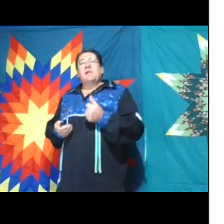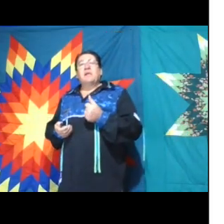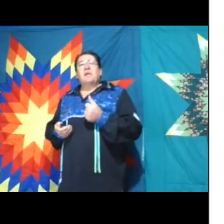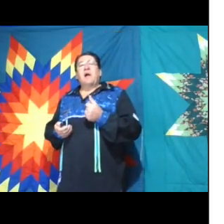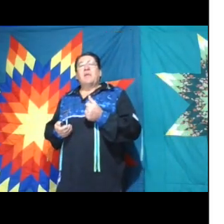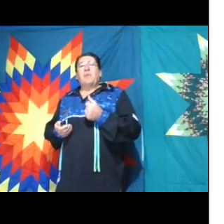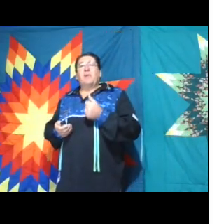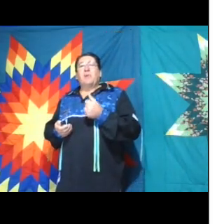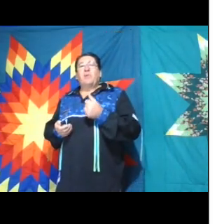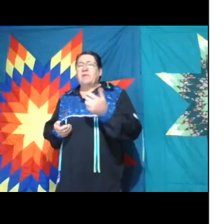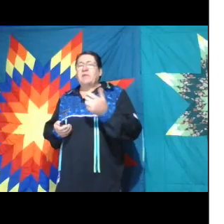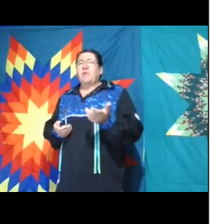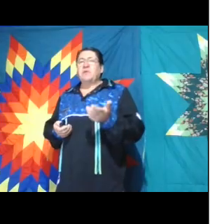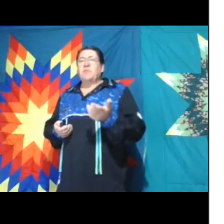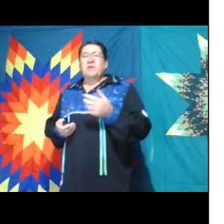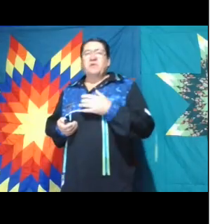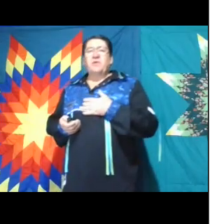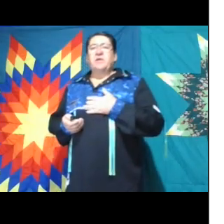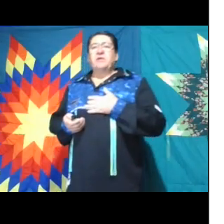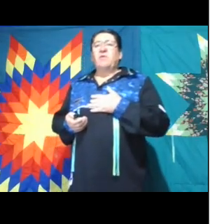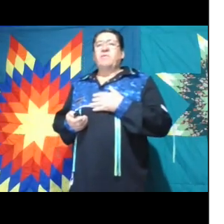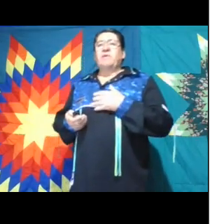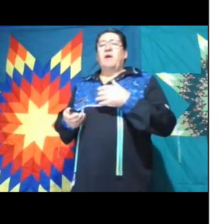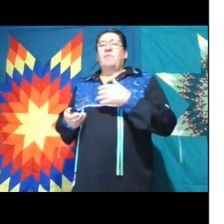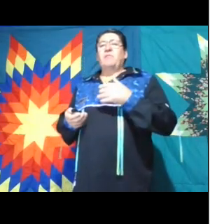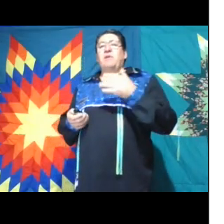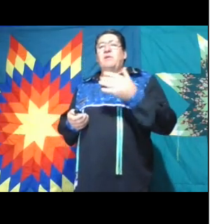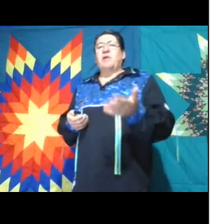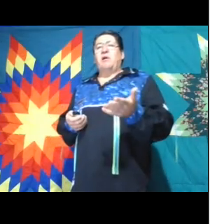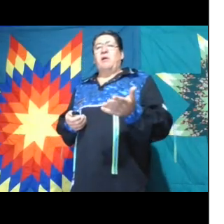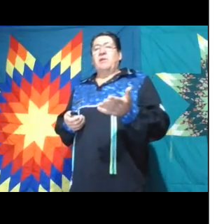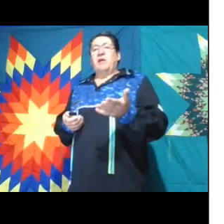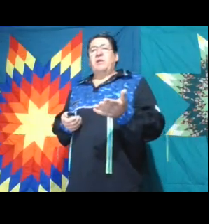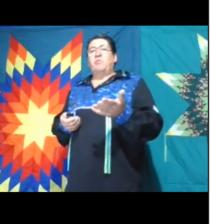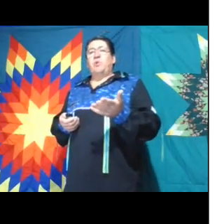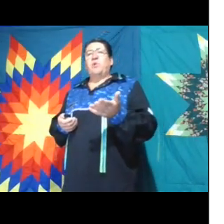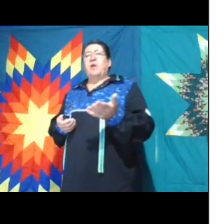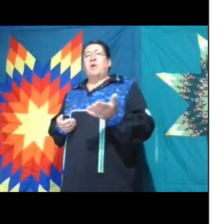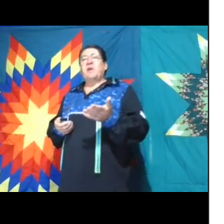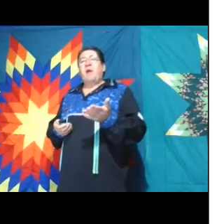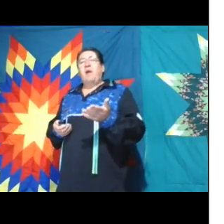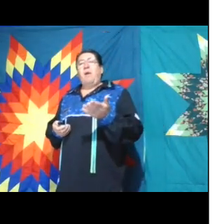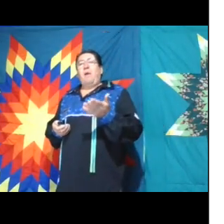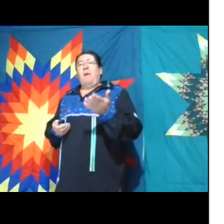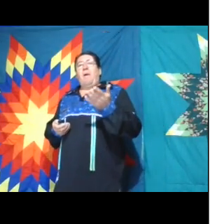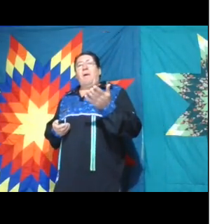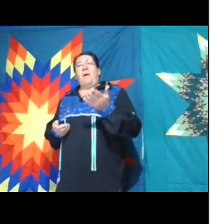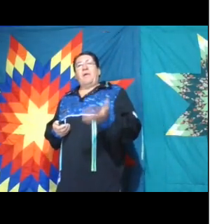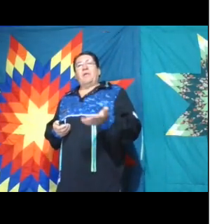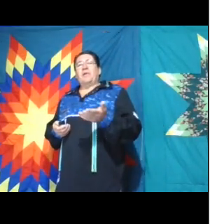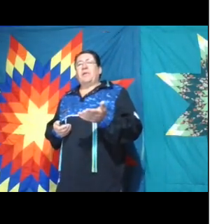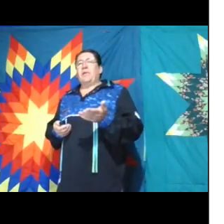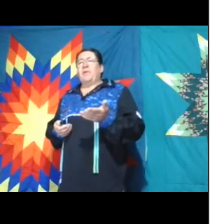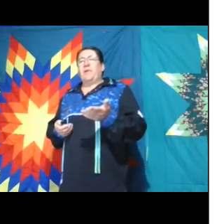Online, a lot of people, as you know, especially during this COVID time, is turning to online programming.